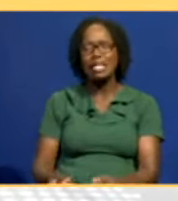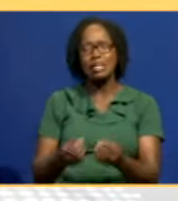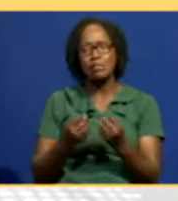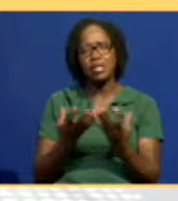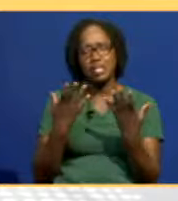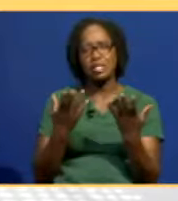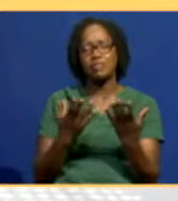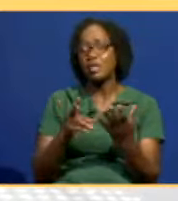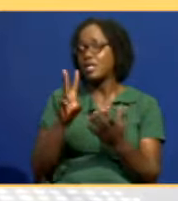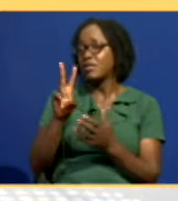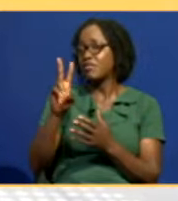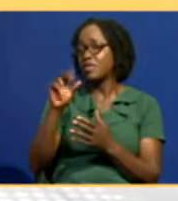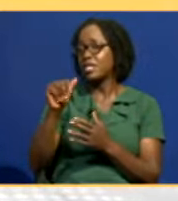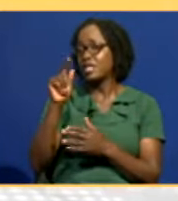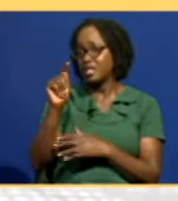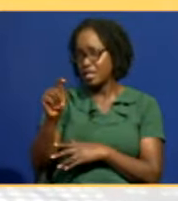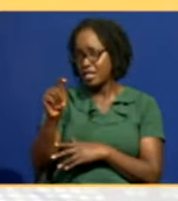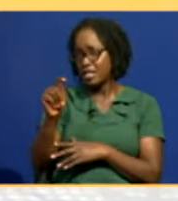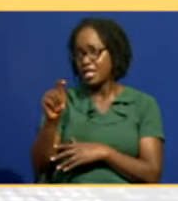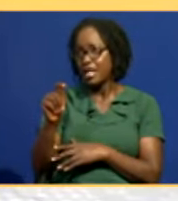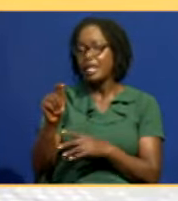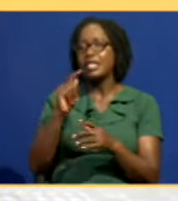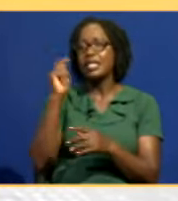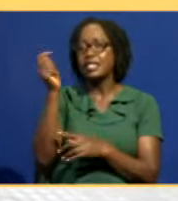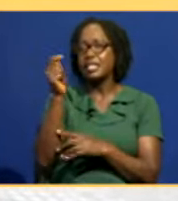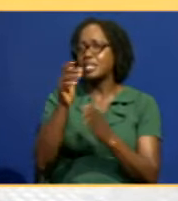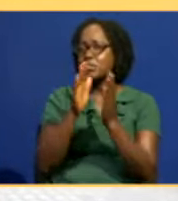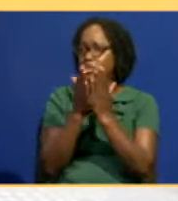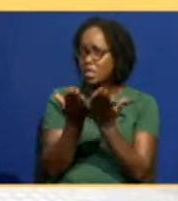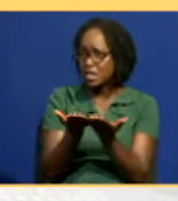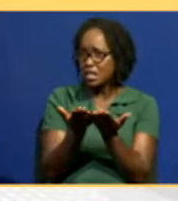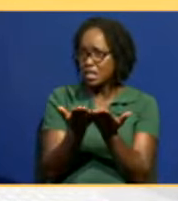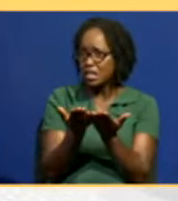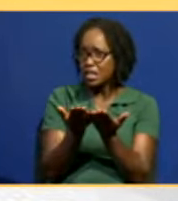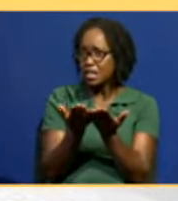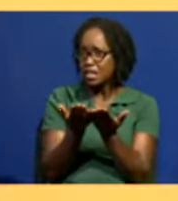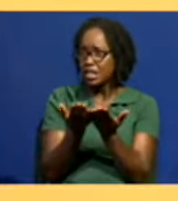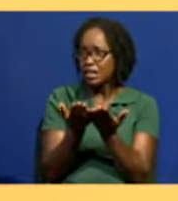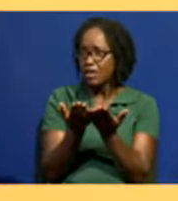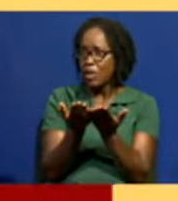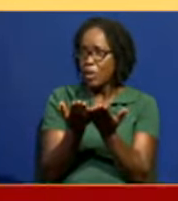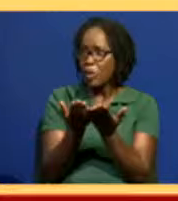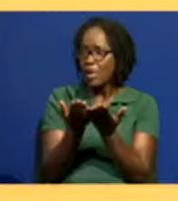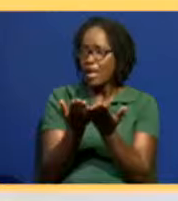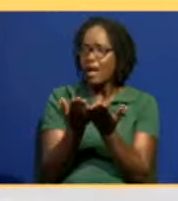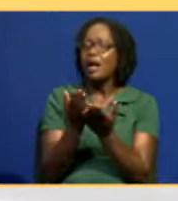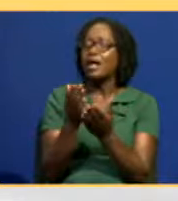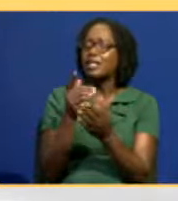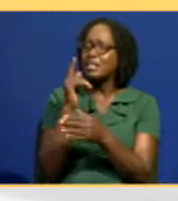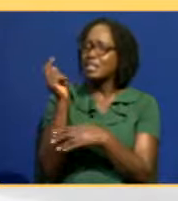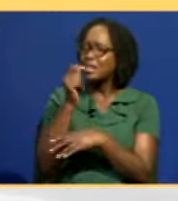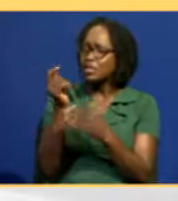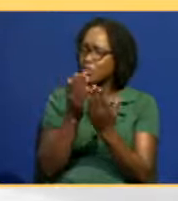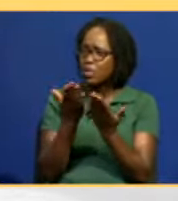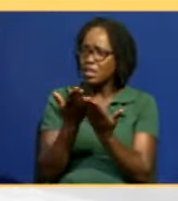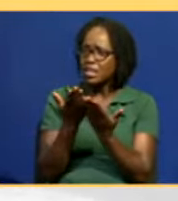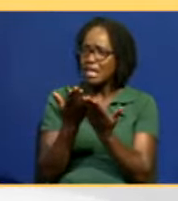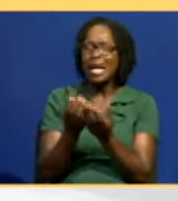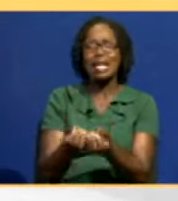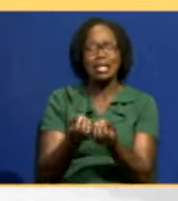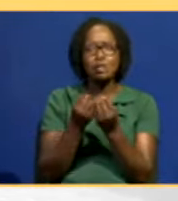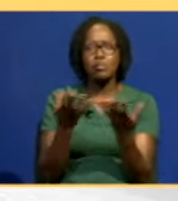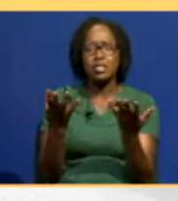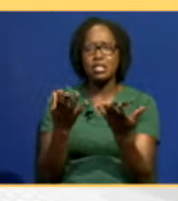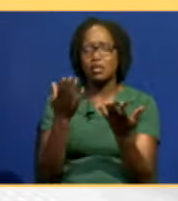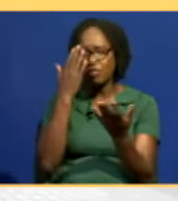VAT and, of course, the textbooks. Getting these textbooks very high because the